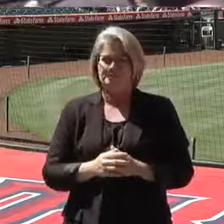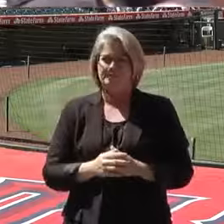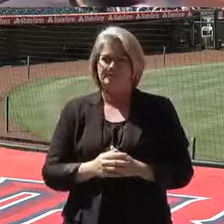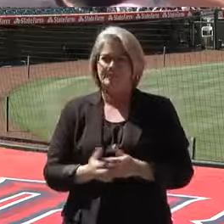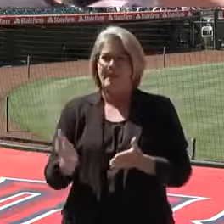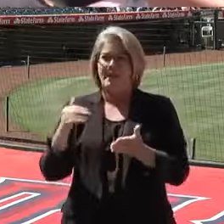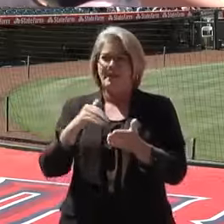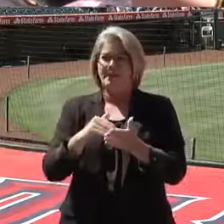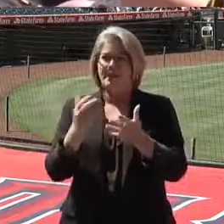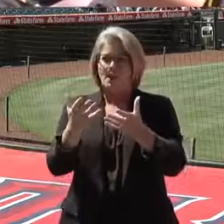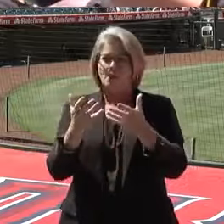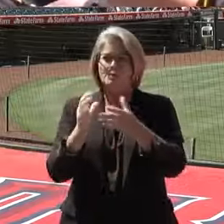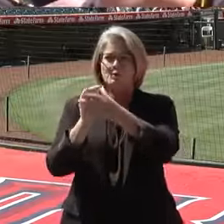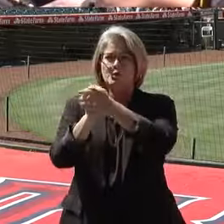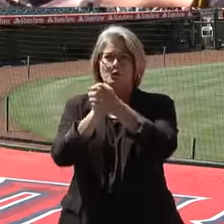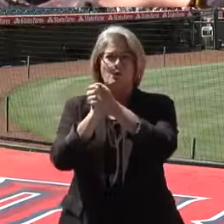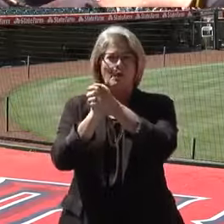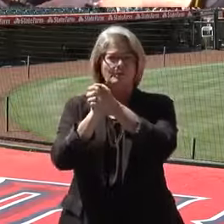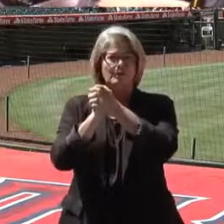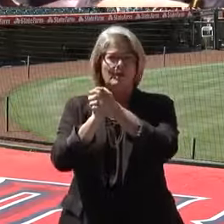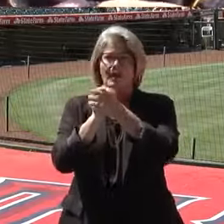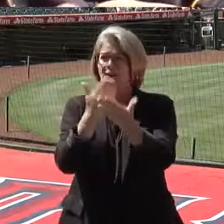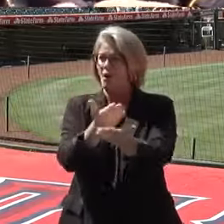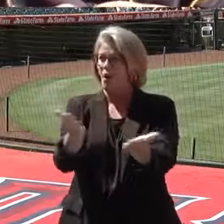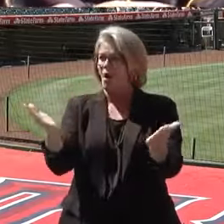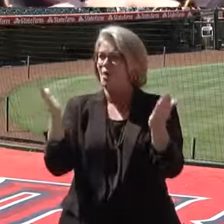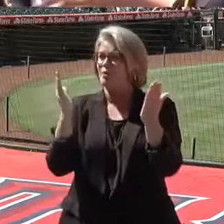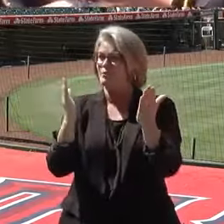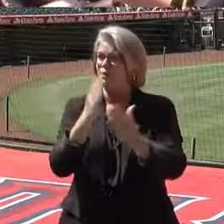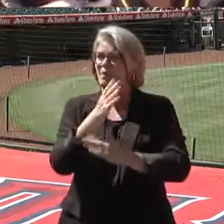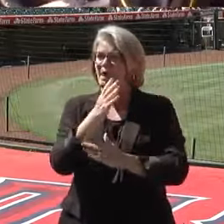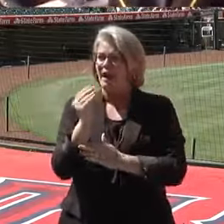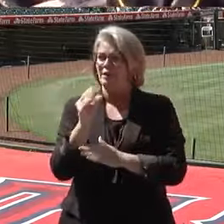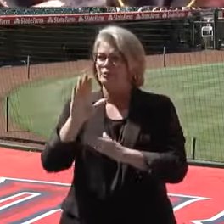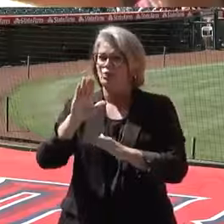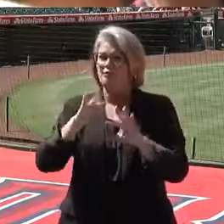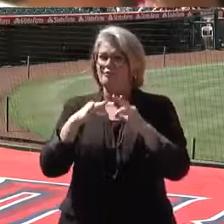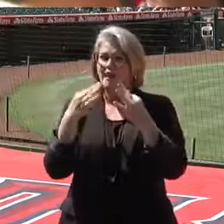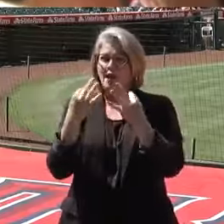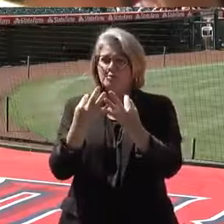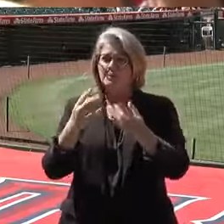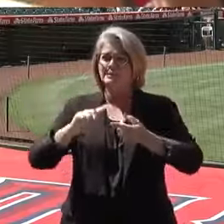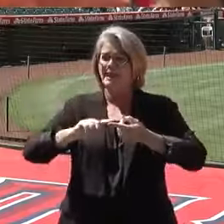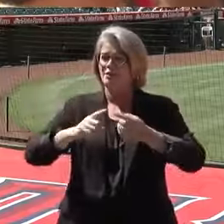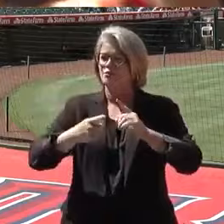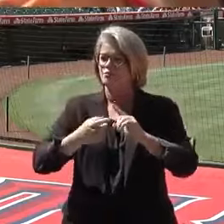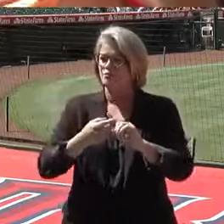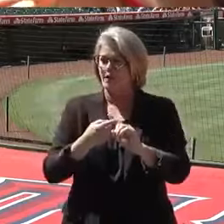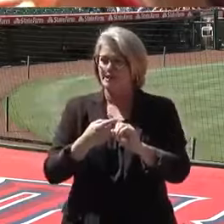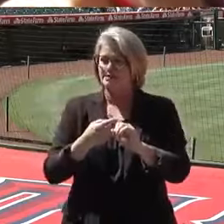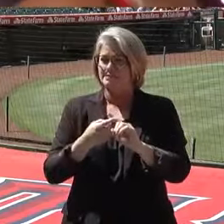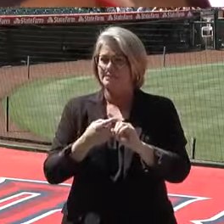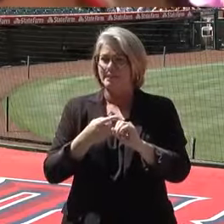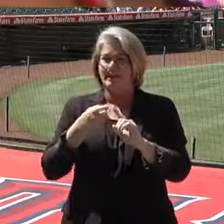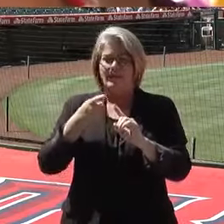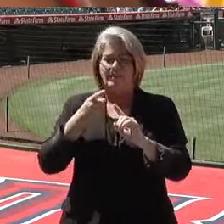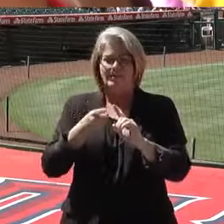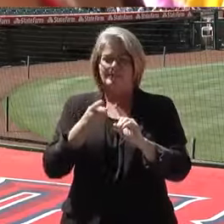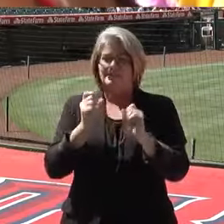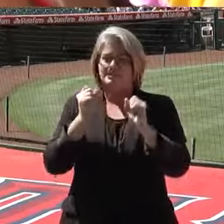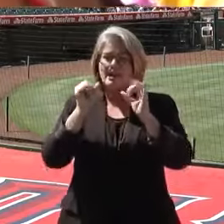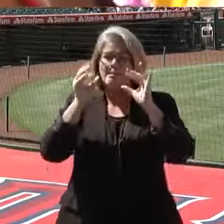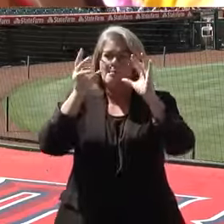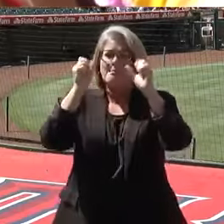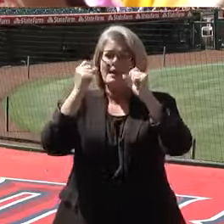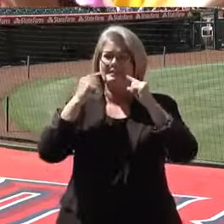like to congratulate all of you, as well as your families and friends, on this truly incredible